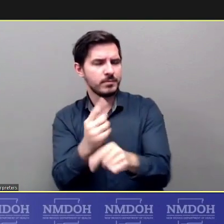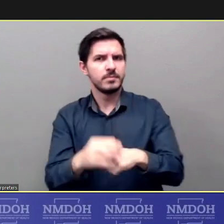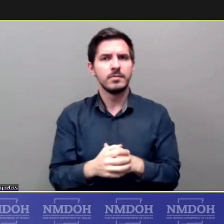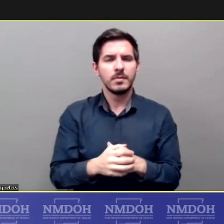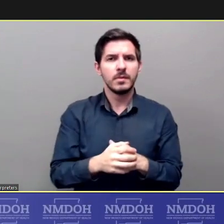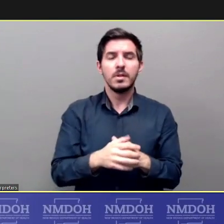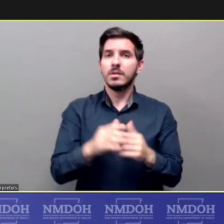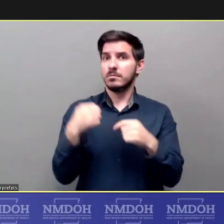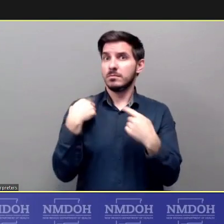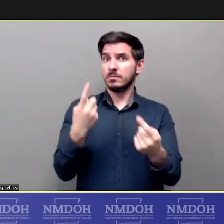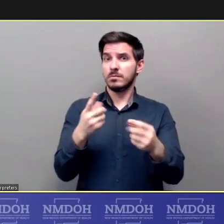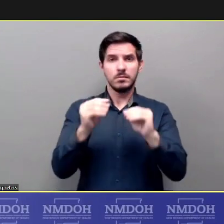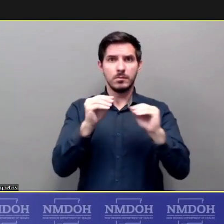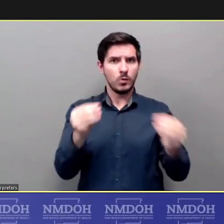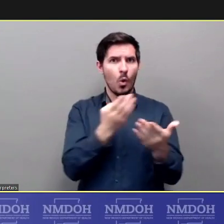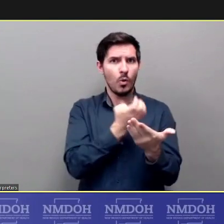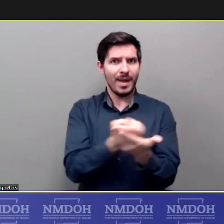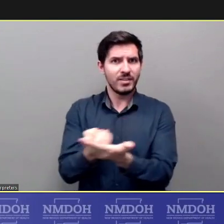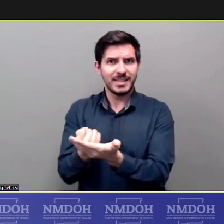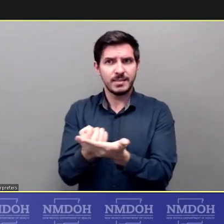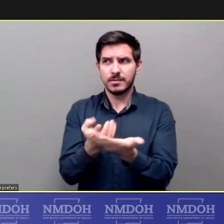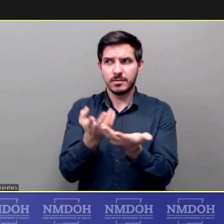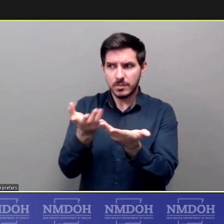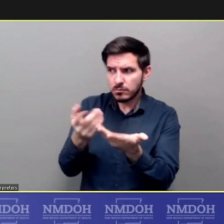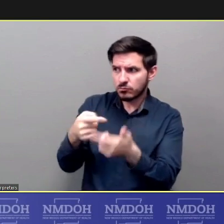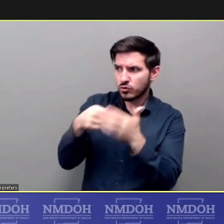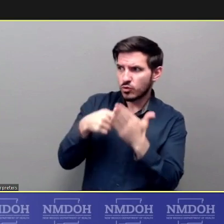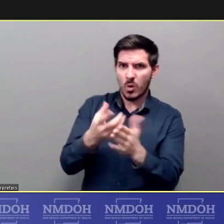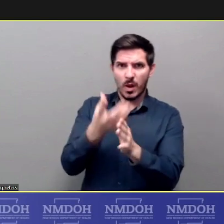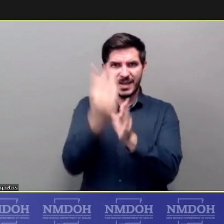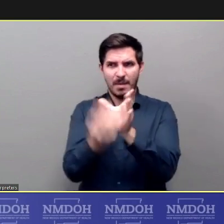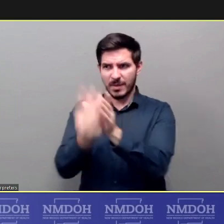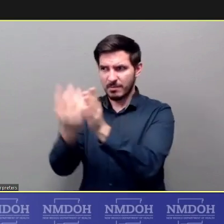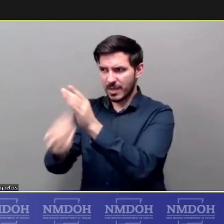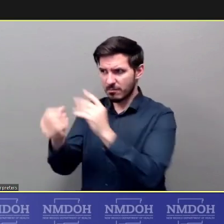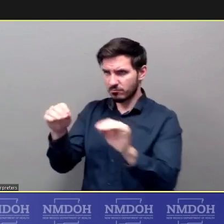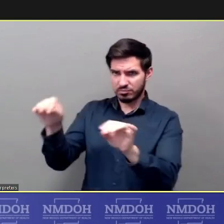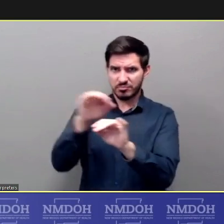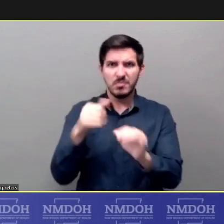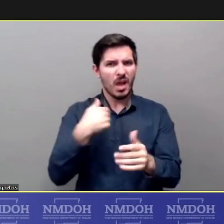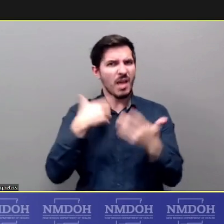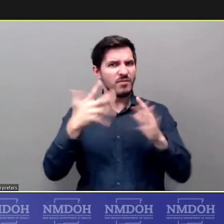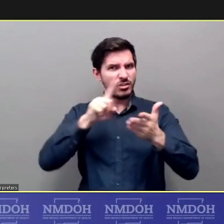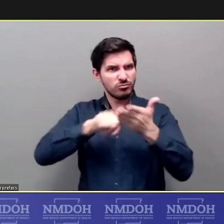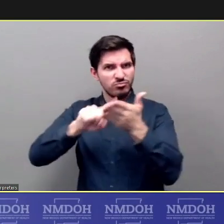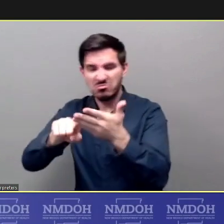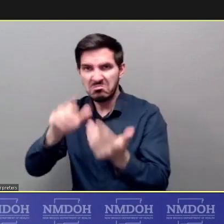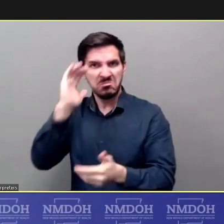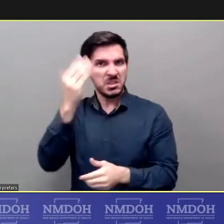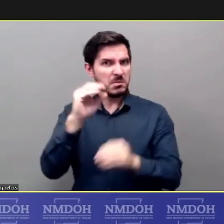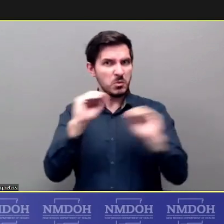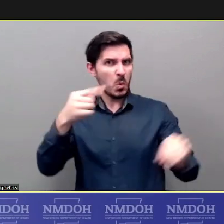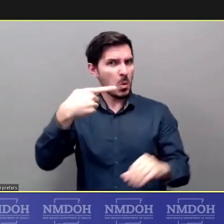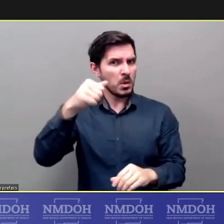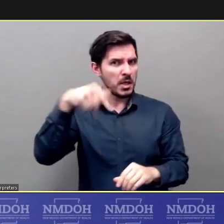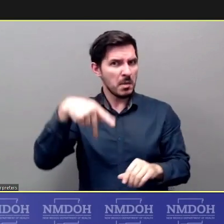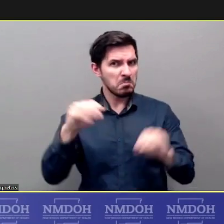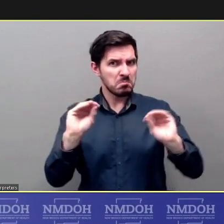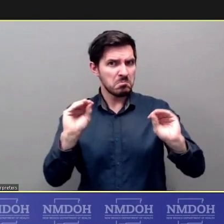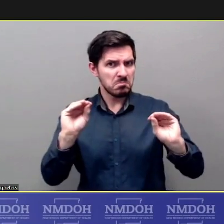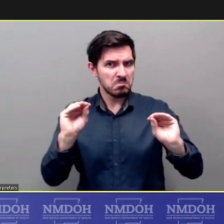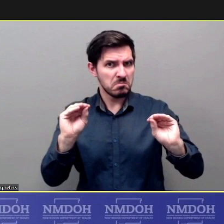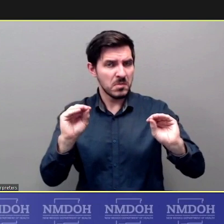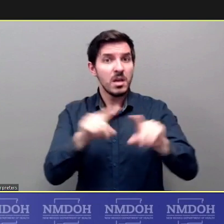to show any kind of immunity gap because I looked it up. But I think what's happened is we saw a